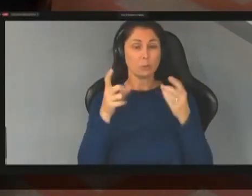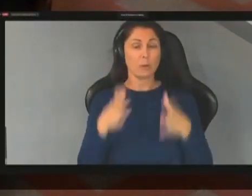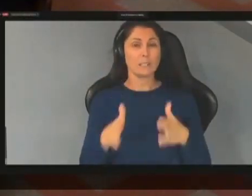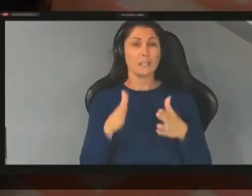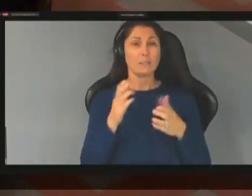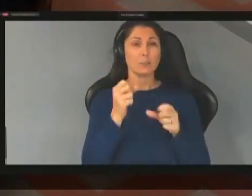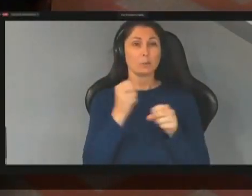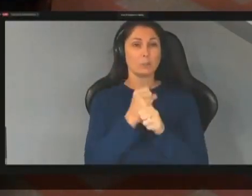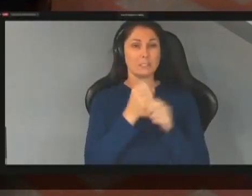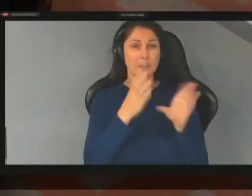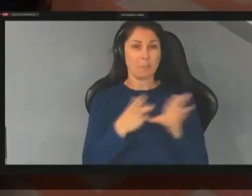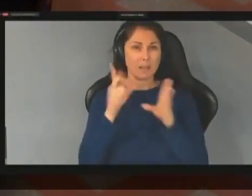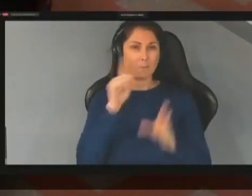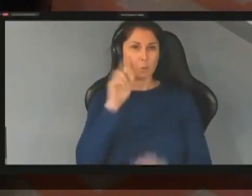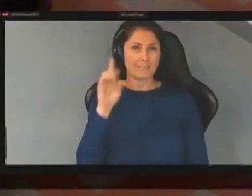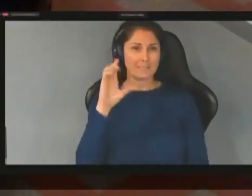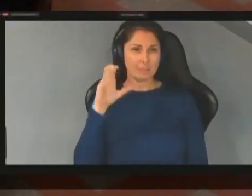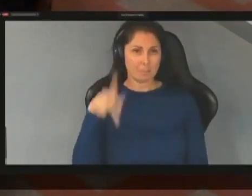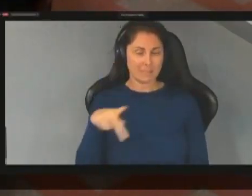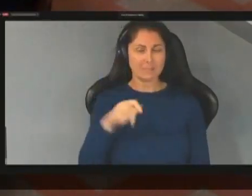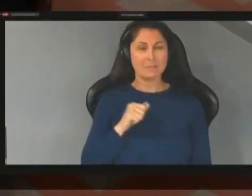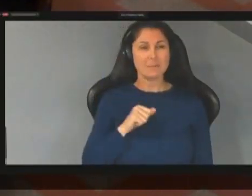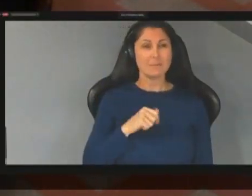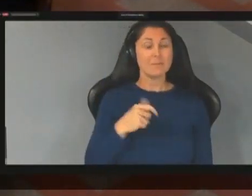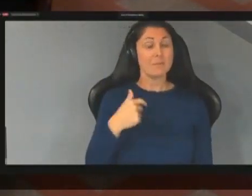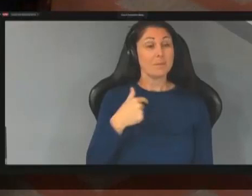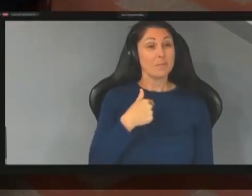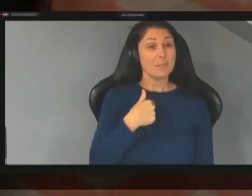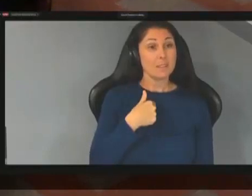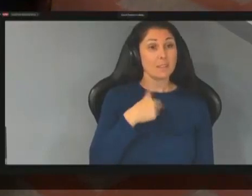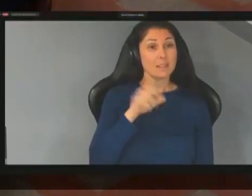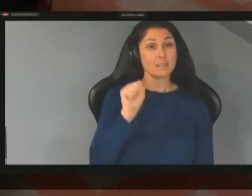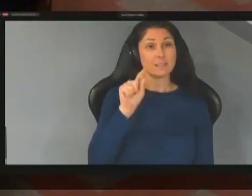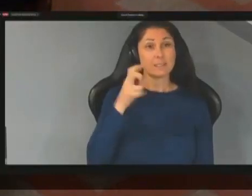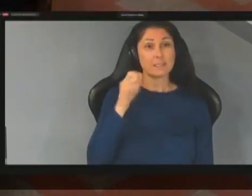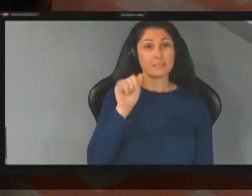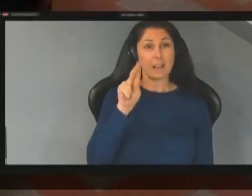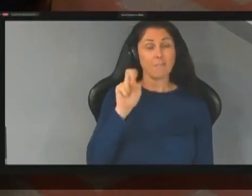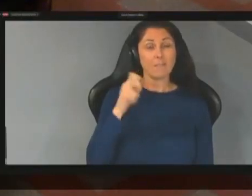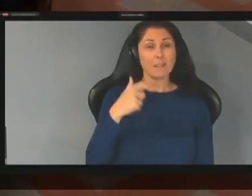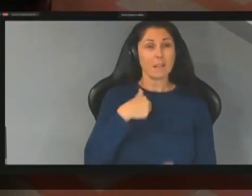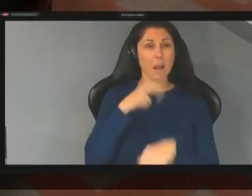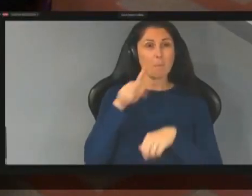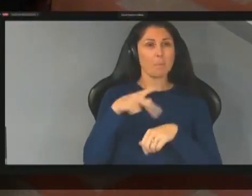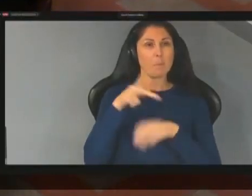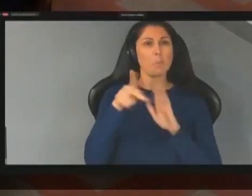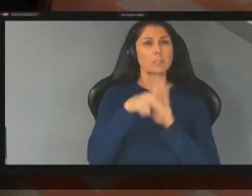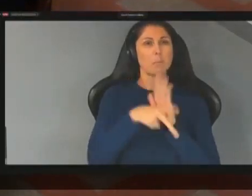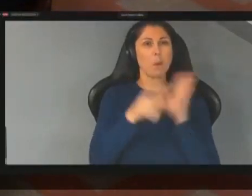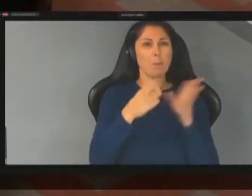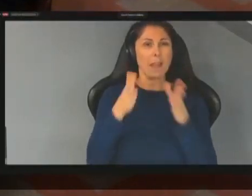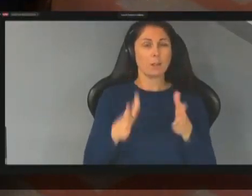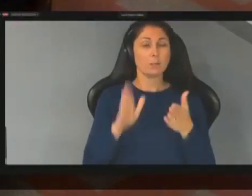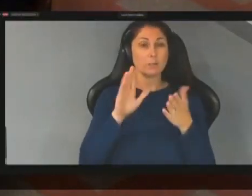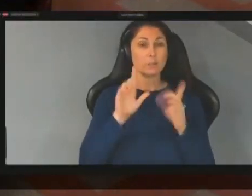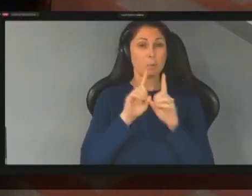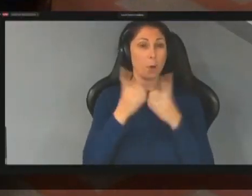for DCP. Hello, I'm Stephanie Joy Everett. I'm a Principal Planner in the Department of City